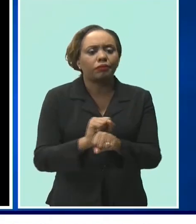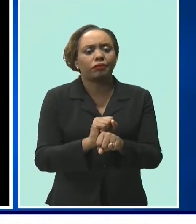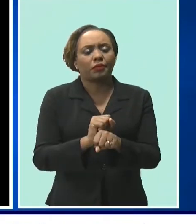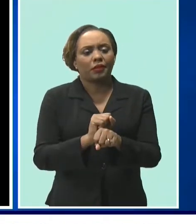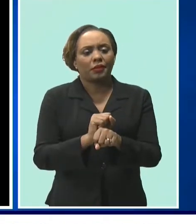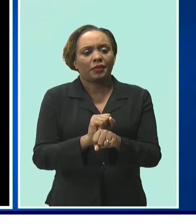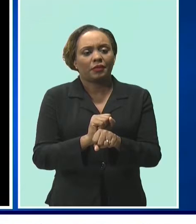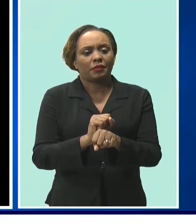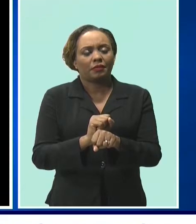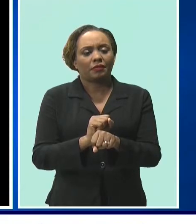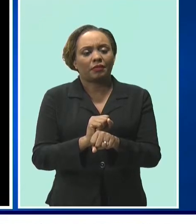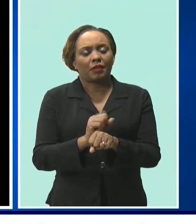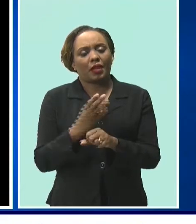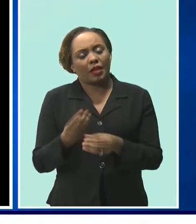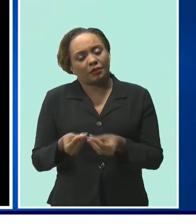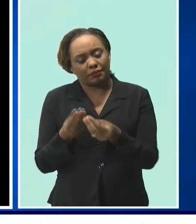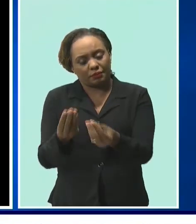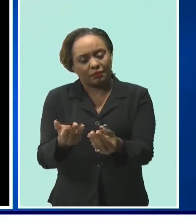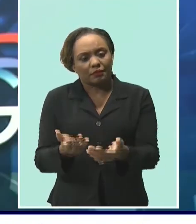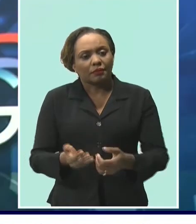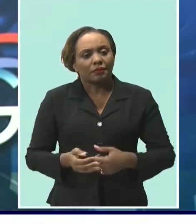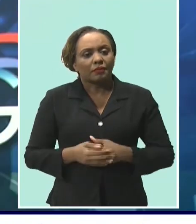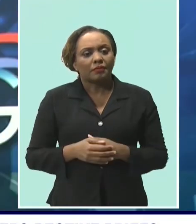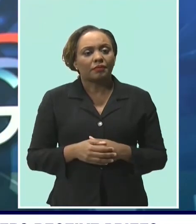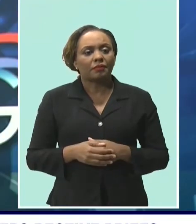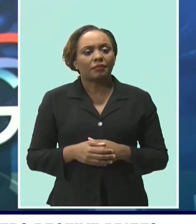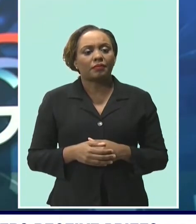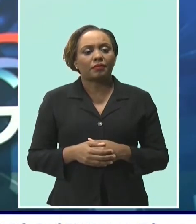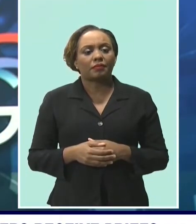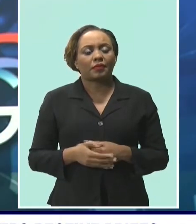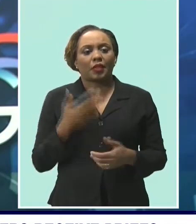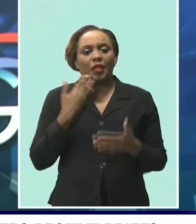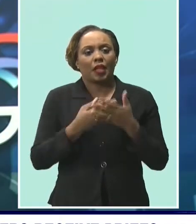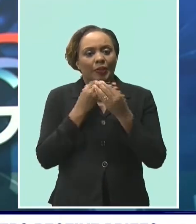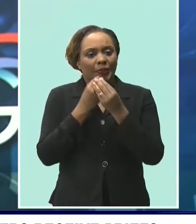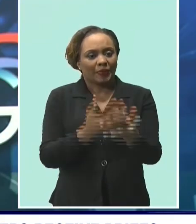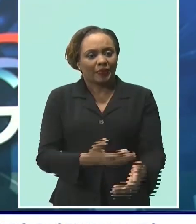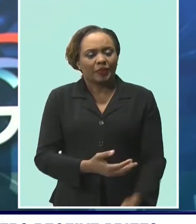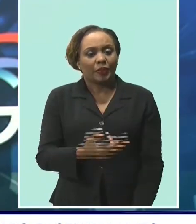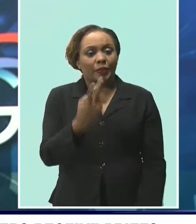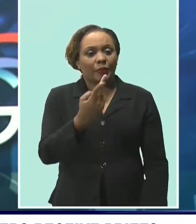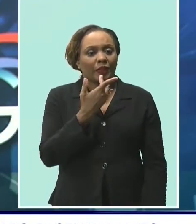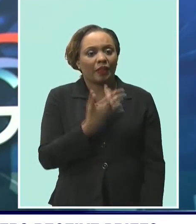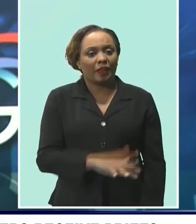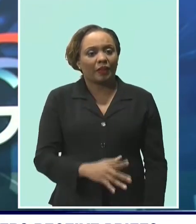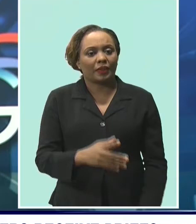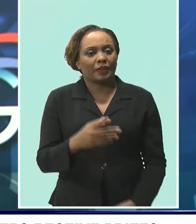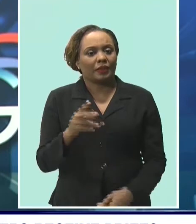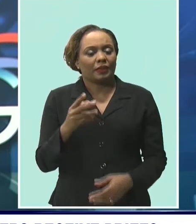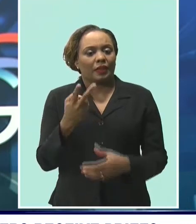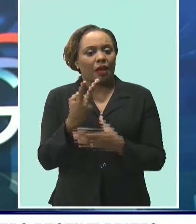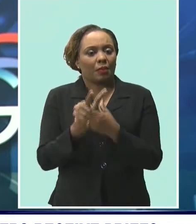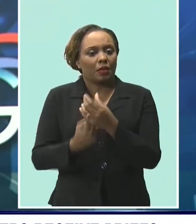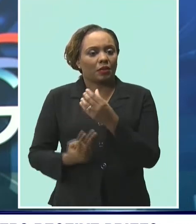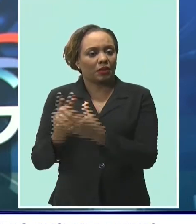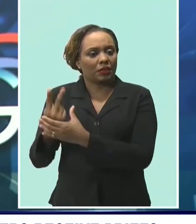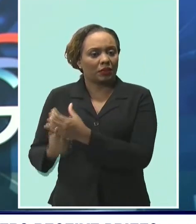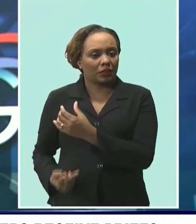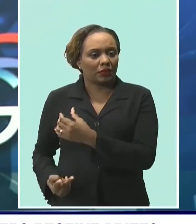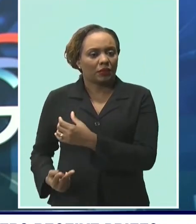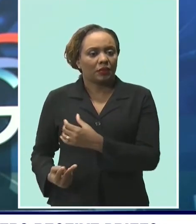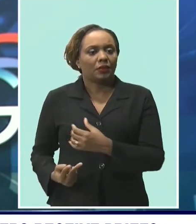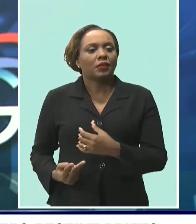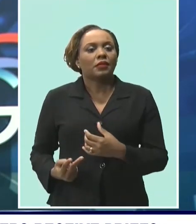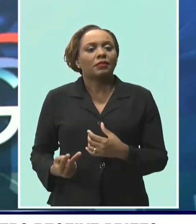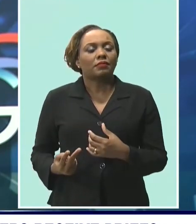and contribute. Some good news. 2 lucky couples have come out on top in the 98.1 The One